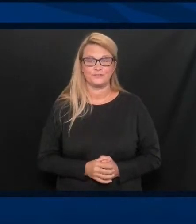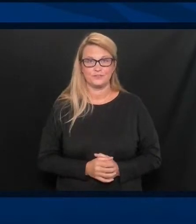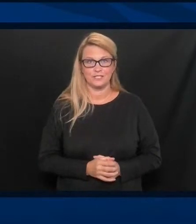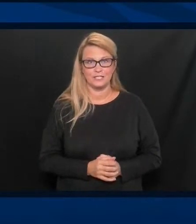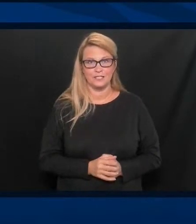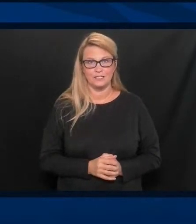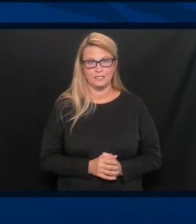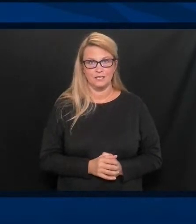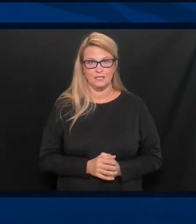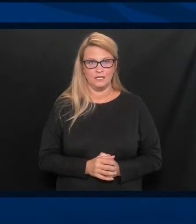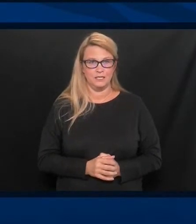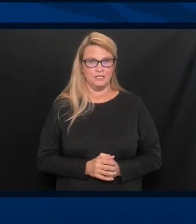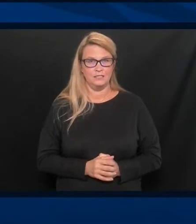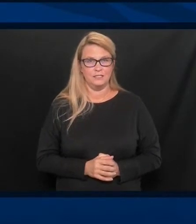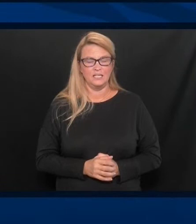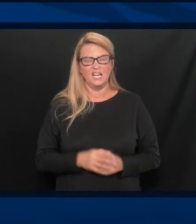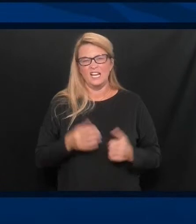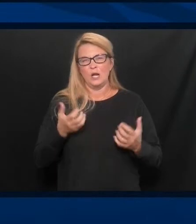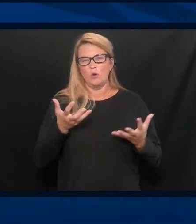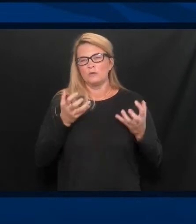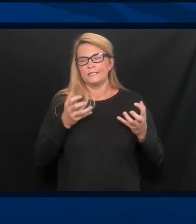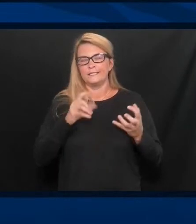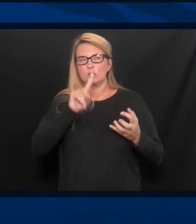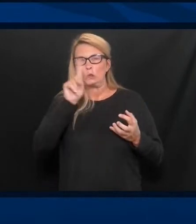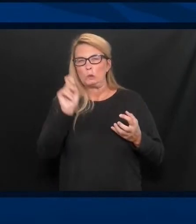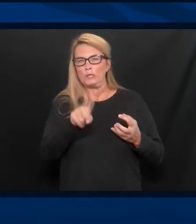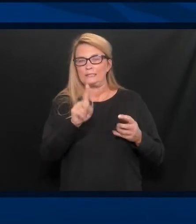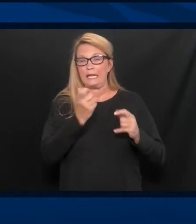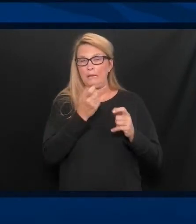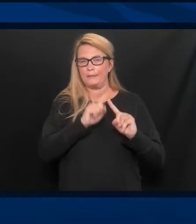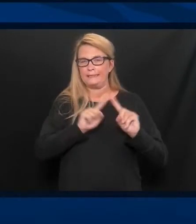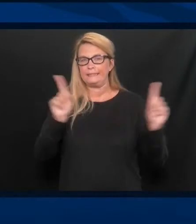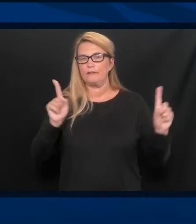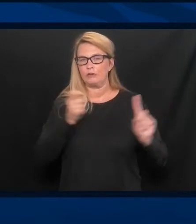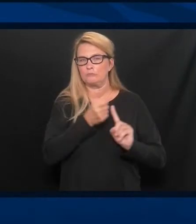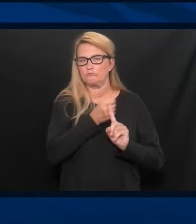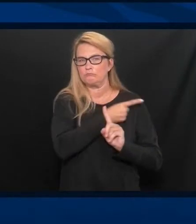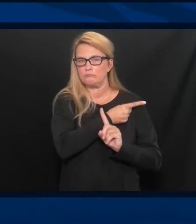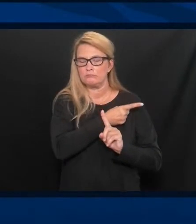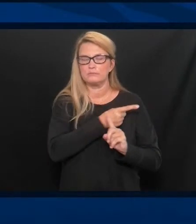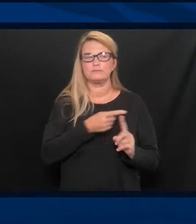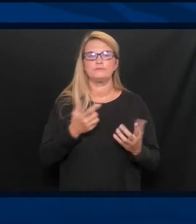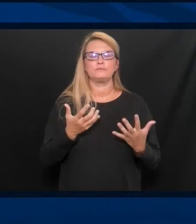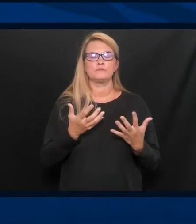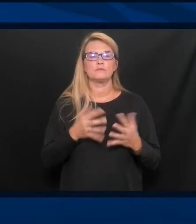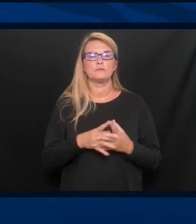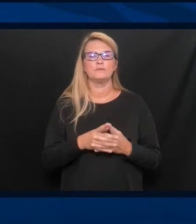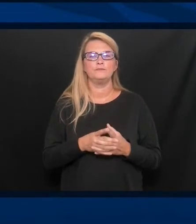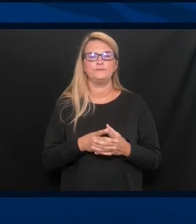want to take this in a little different direction, but perhaps following up on all the questions we've had so far.